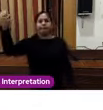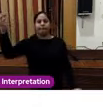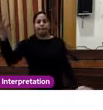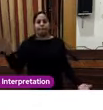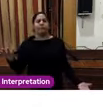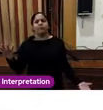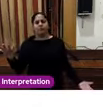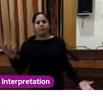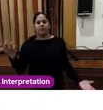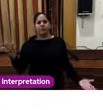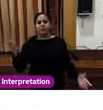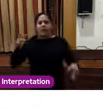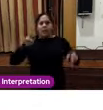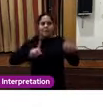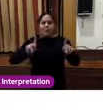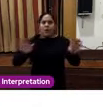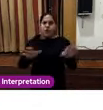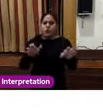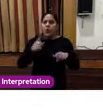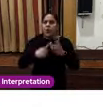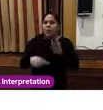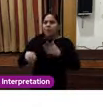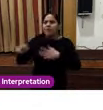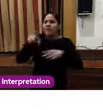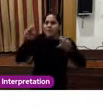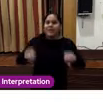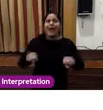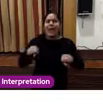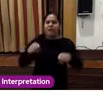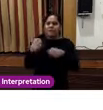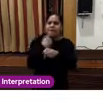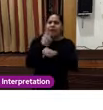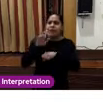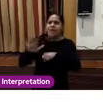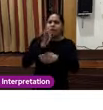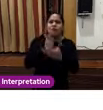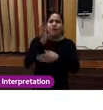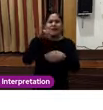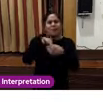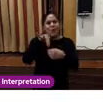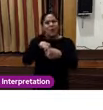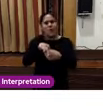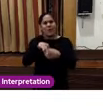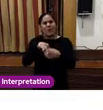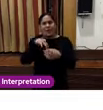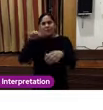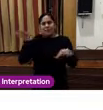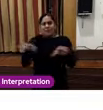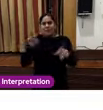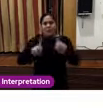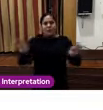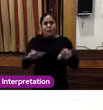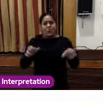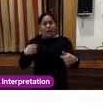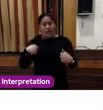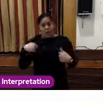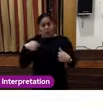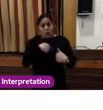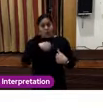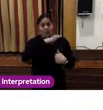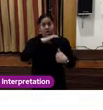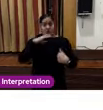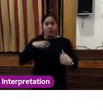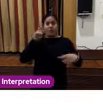doing everything that they can to fight for the ballot. That's what everyday people are doing. We need to do everything that we